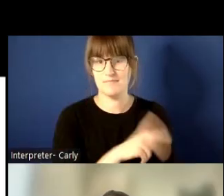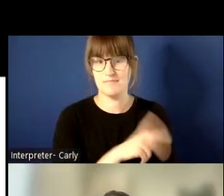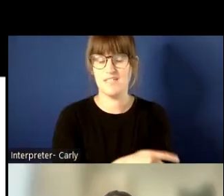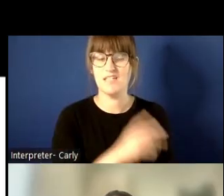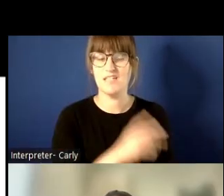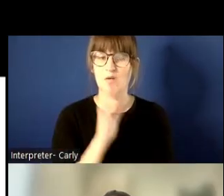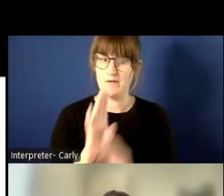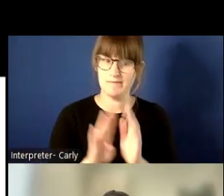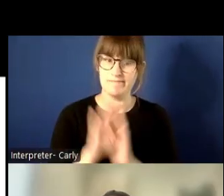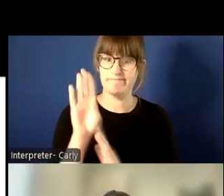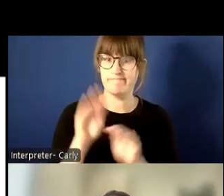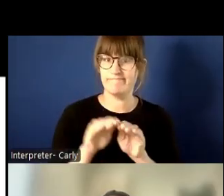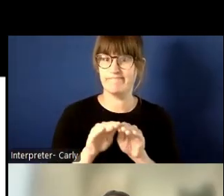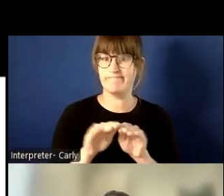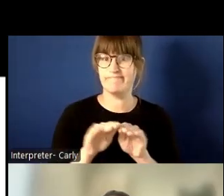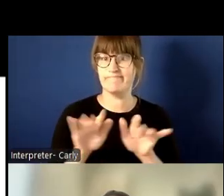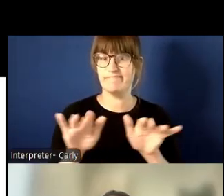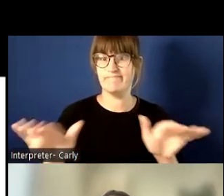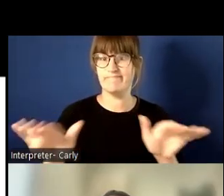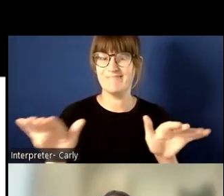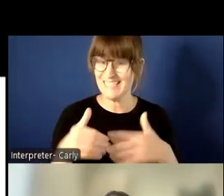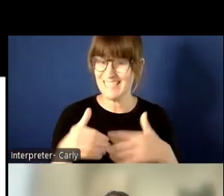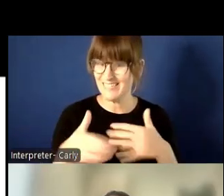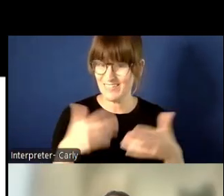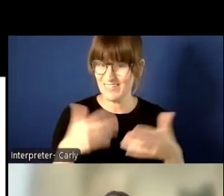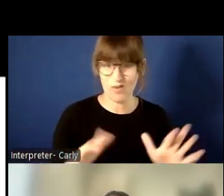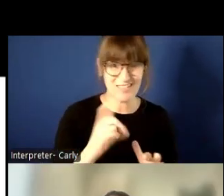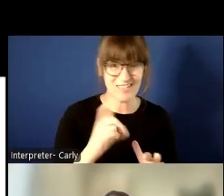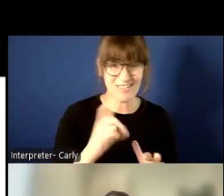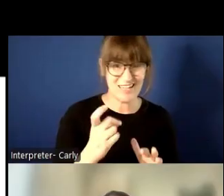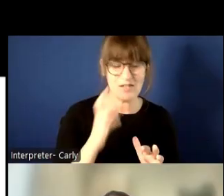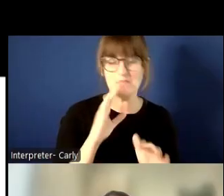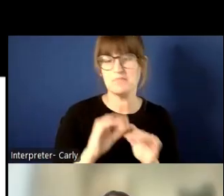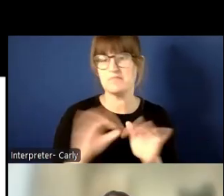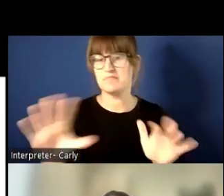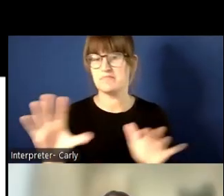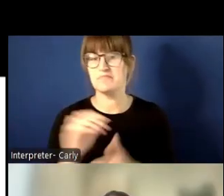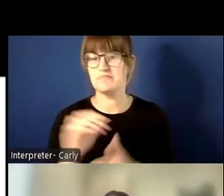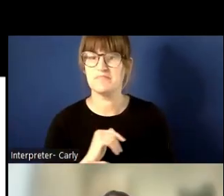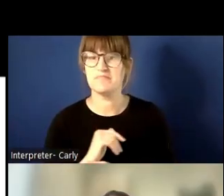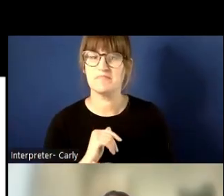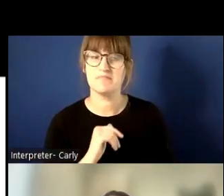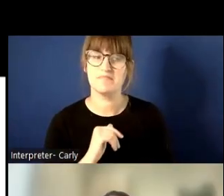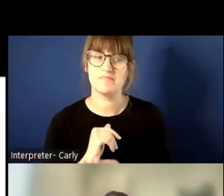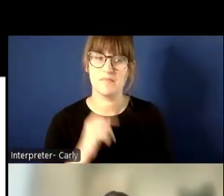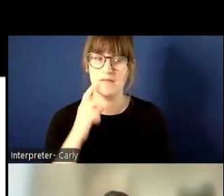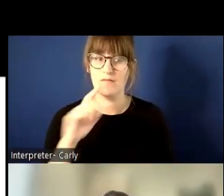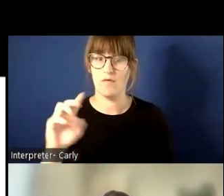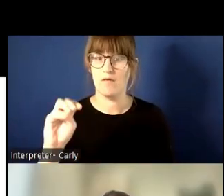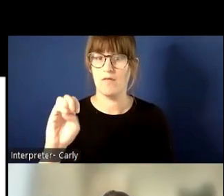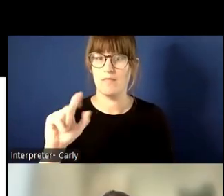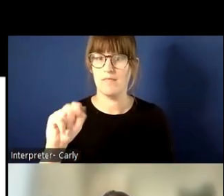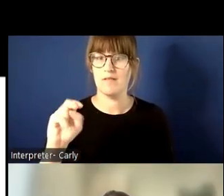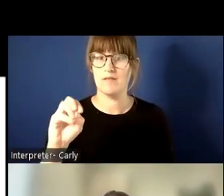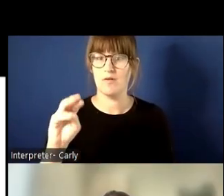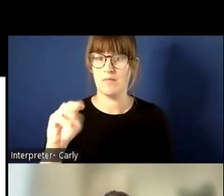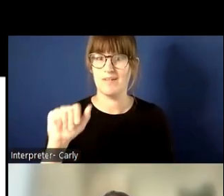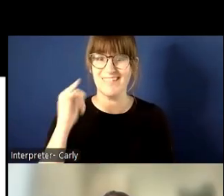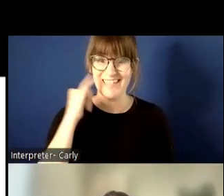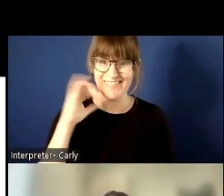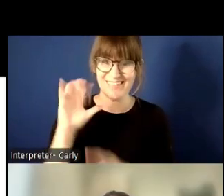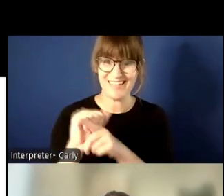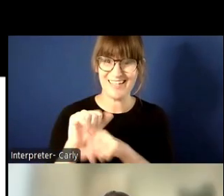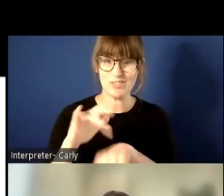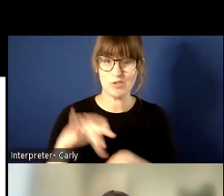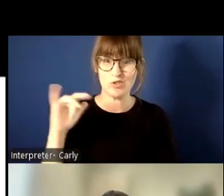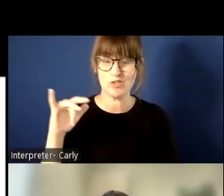their kind of lifetime after they've had this diagnosis. I do want to emphasize that with melanoma, if we catch it very early, the prognosis tends